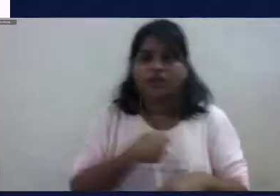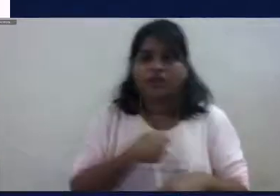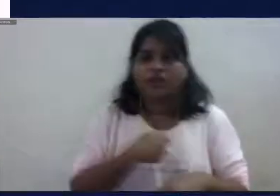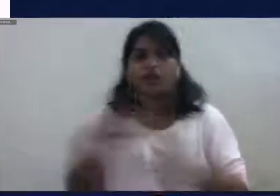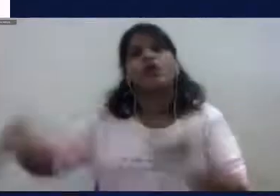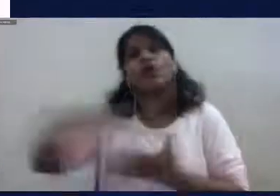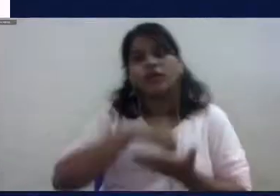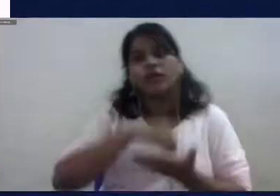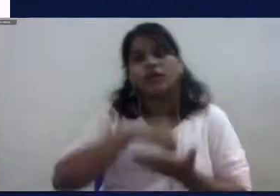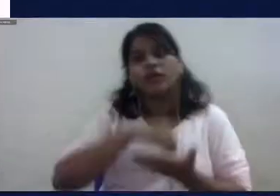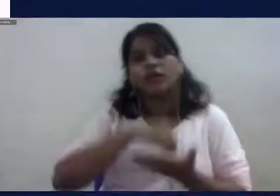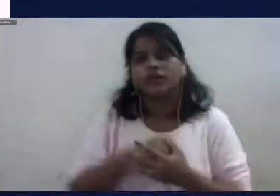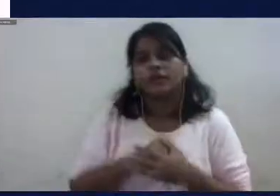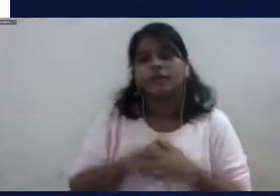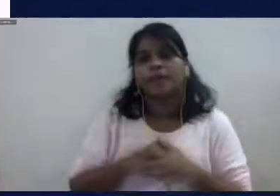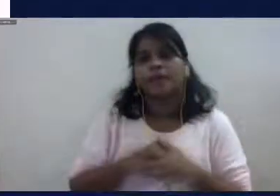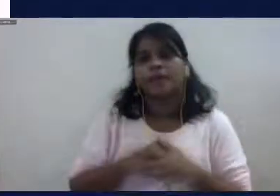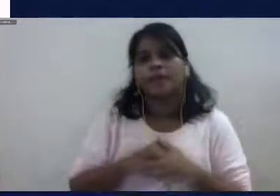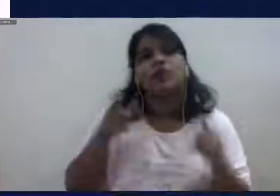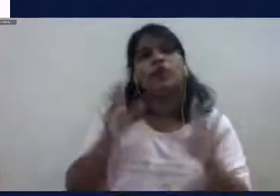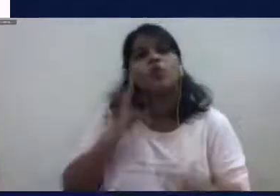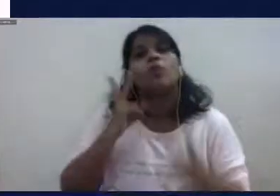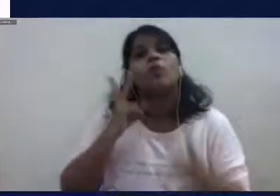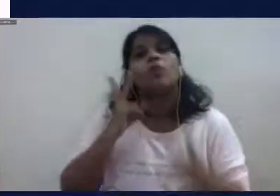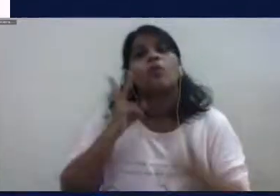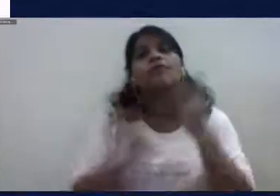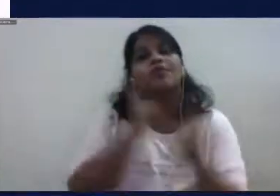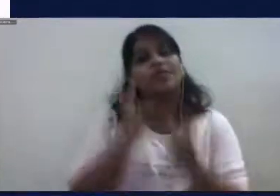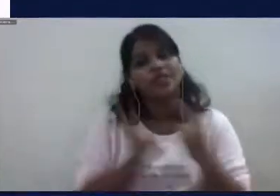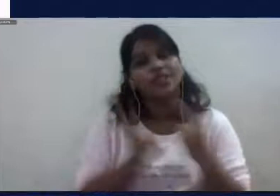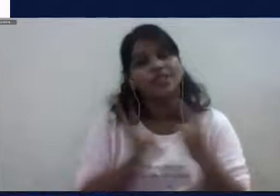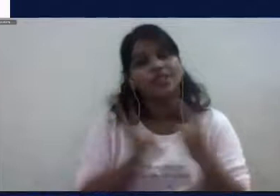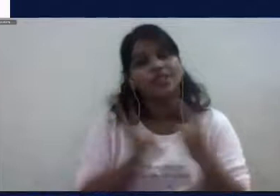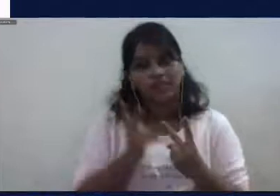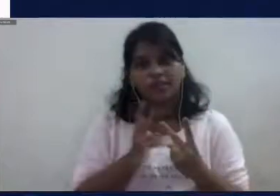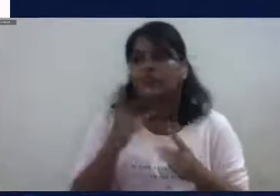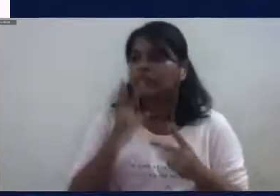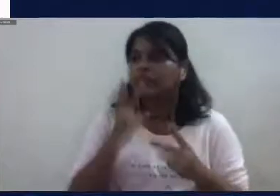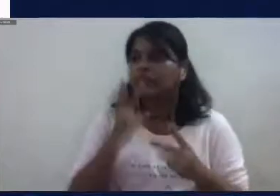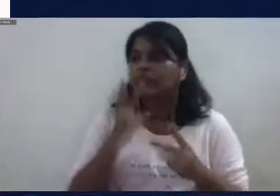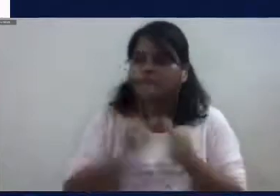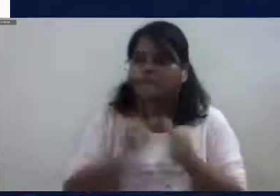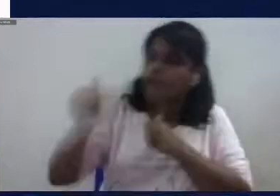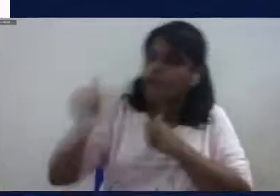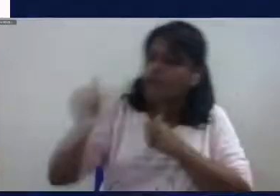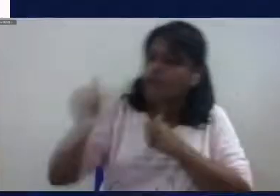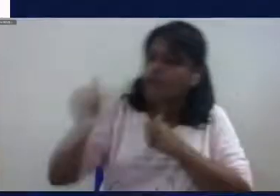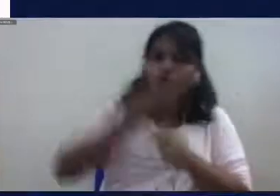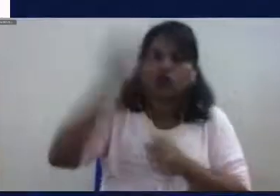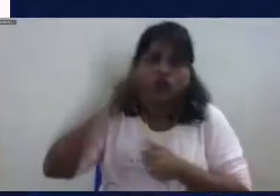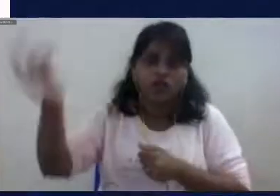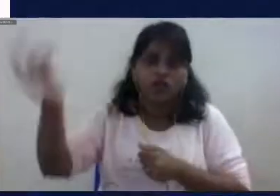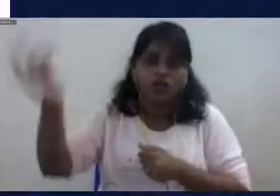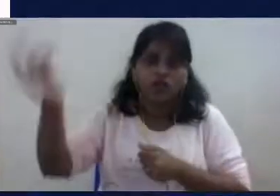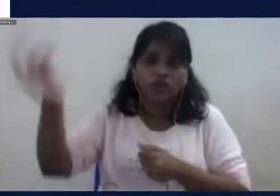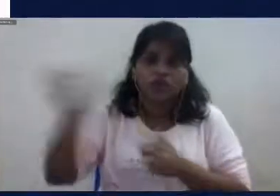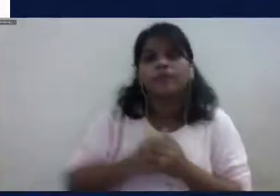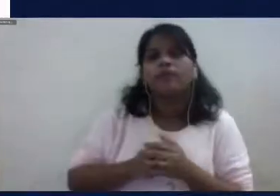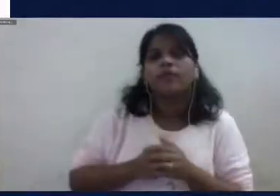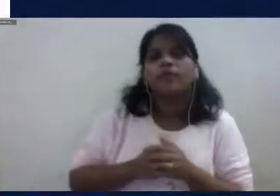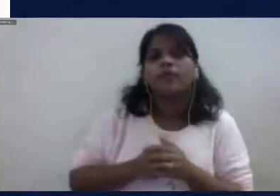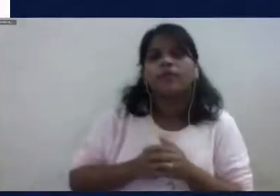surroundings. It's also about vision. So seeing into the far future, into the near future, and to